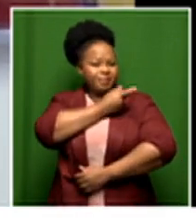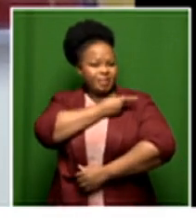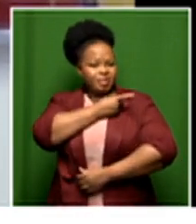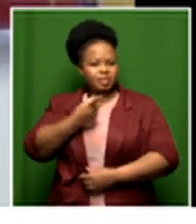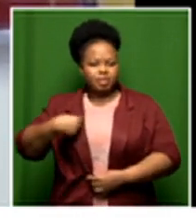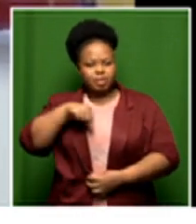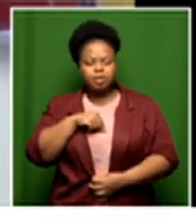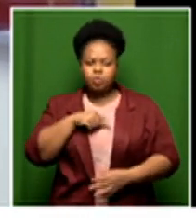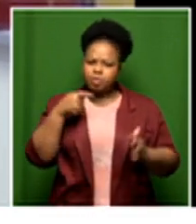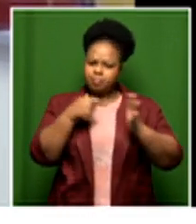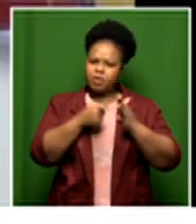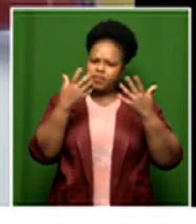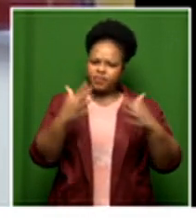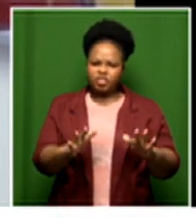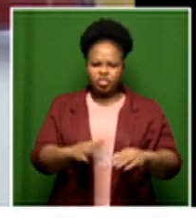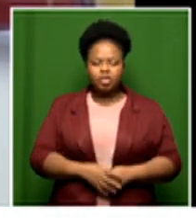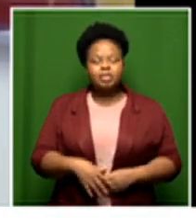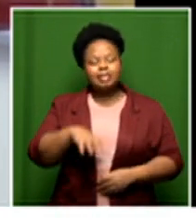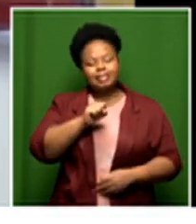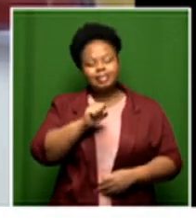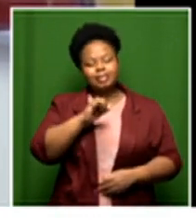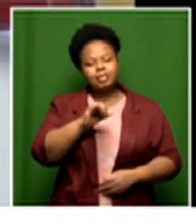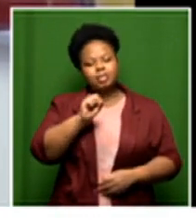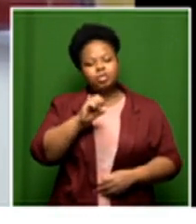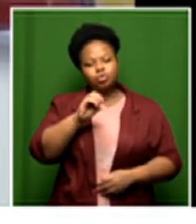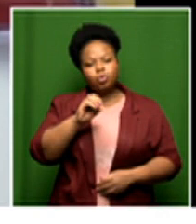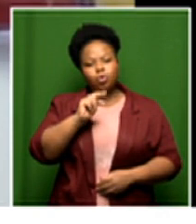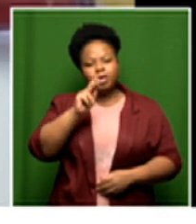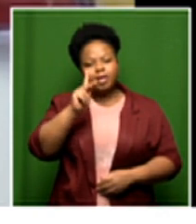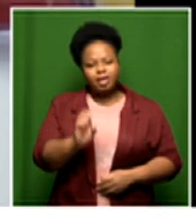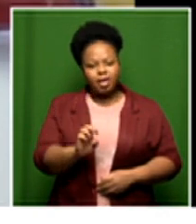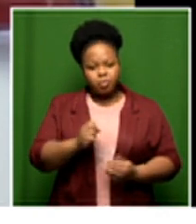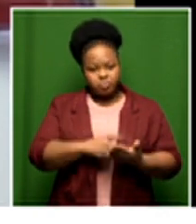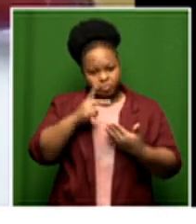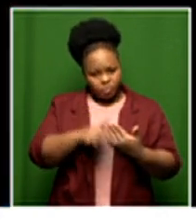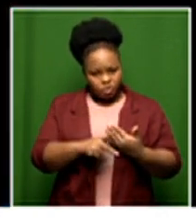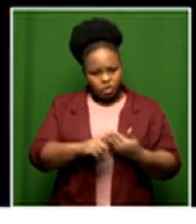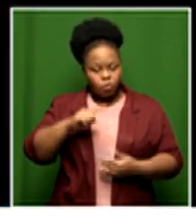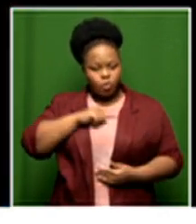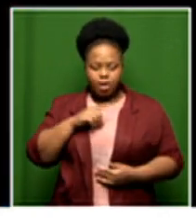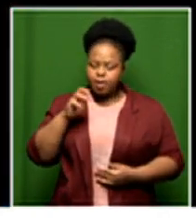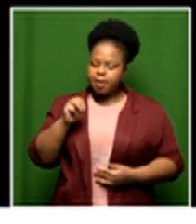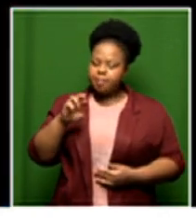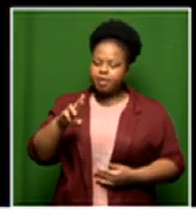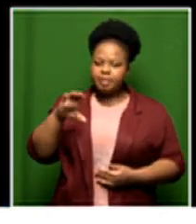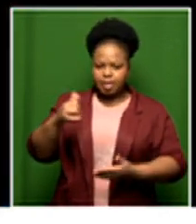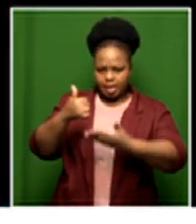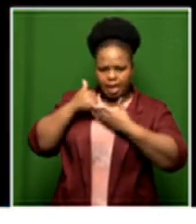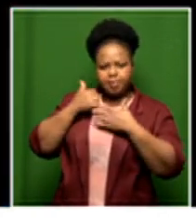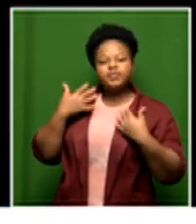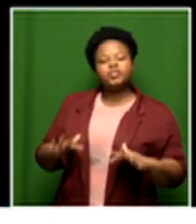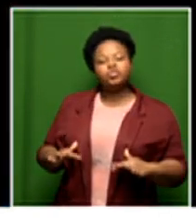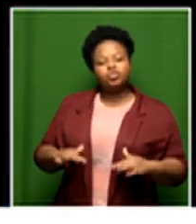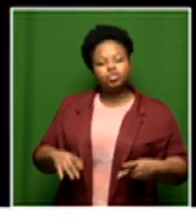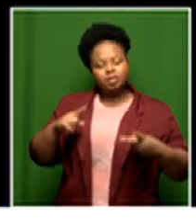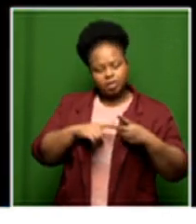we have procured under the Sisonke project is due to the help of MRC under the leadership